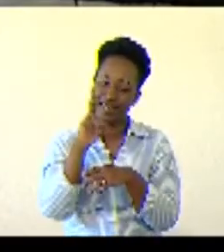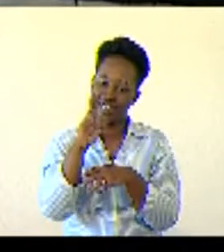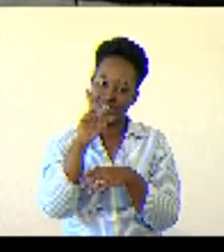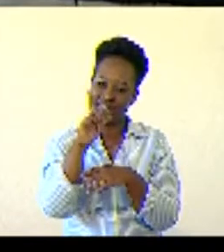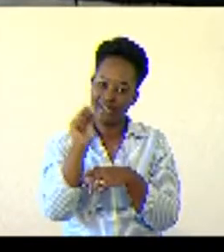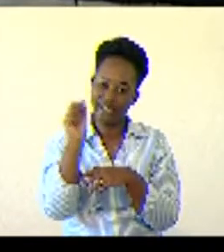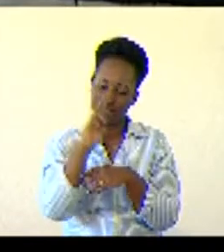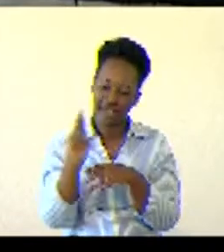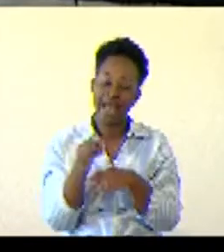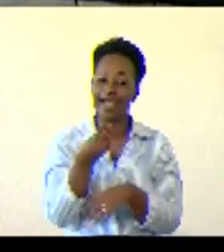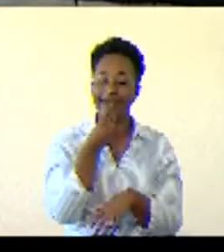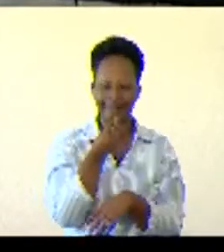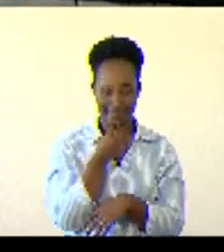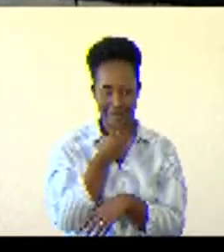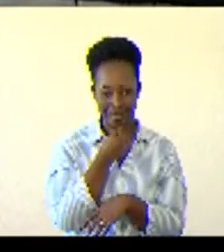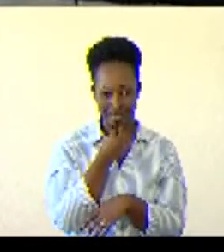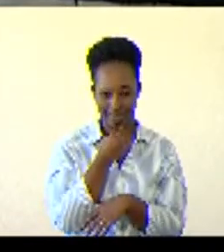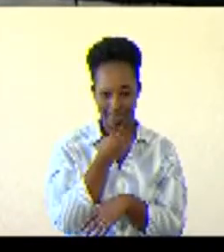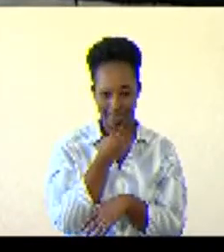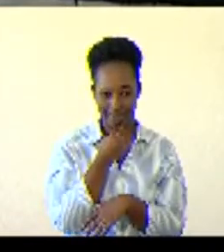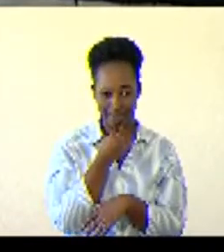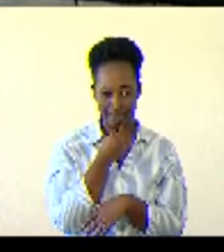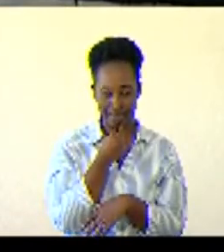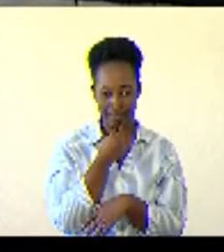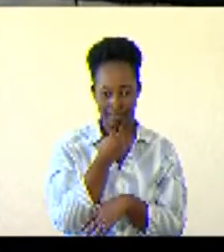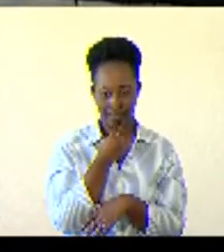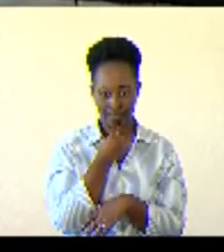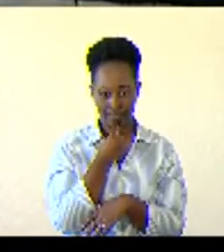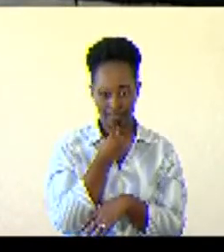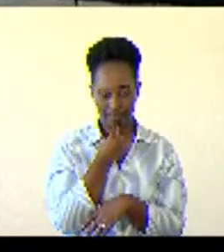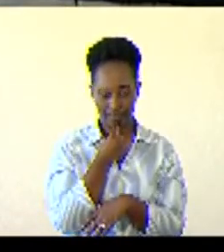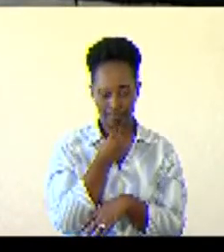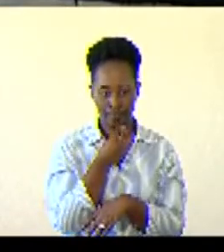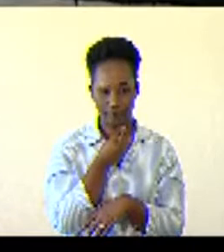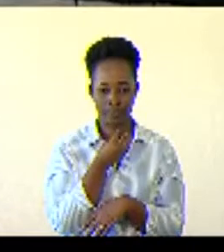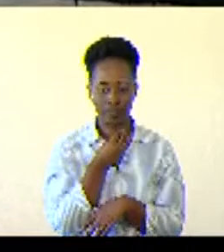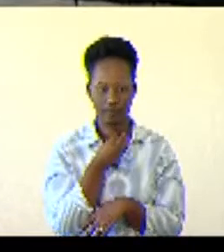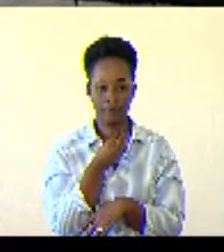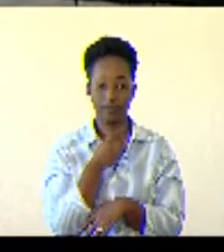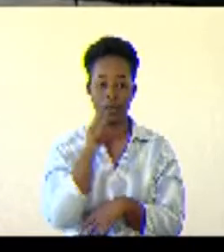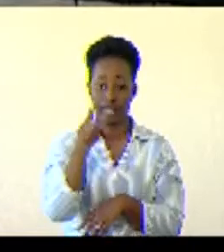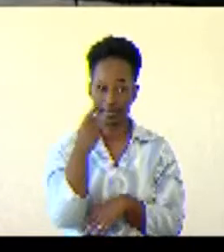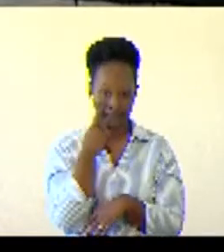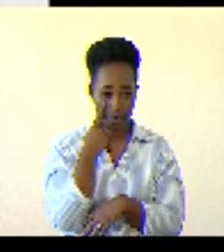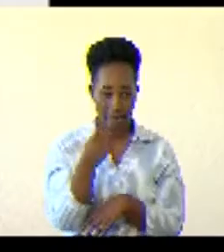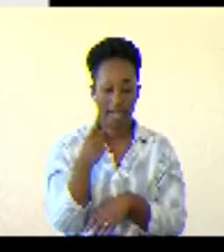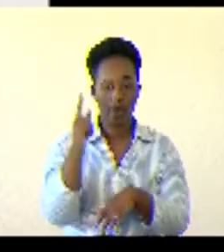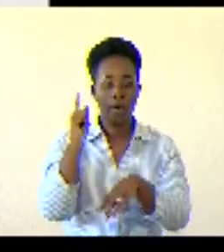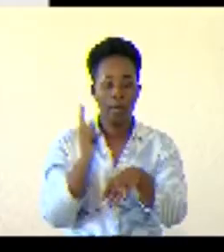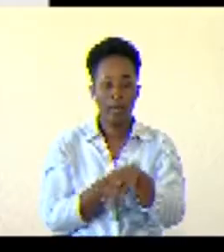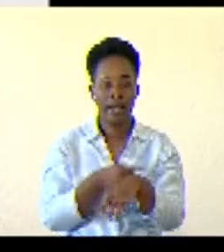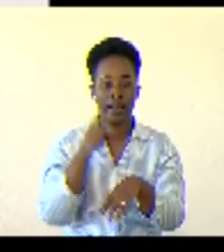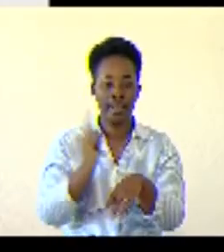substances. So phagocytosis can also be referred to as a cellular eating. It occurs when the